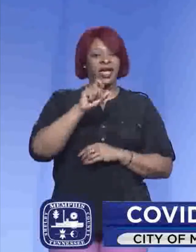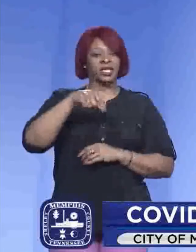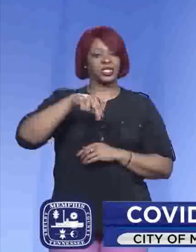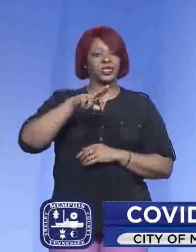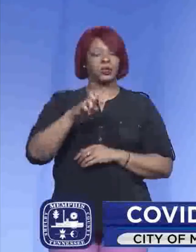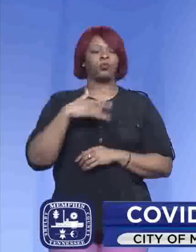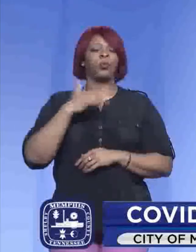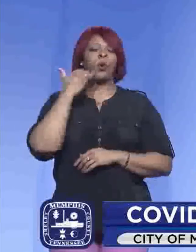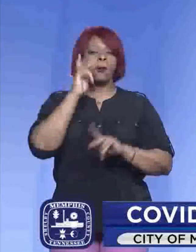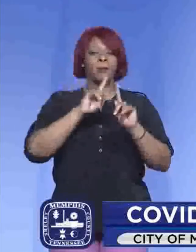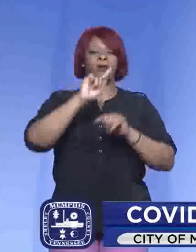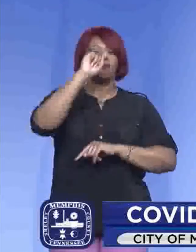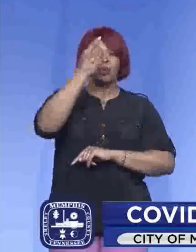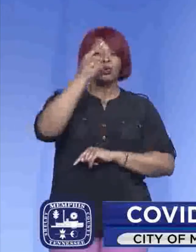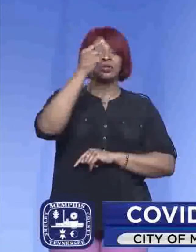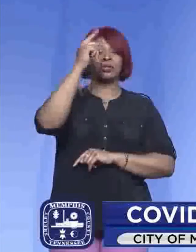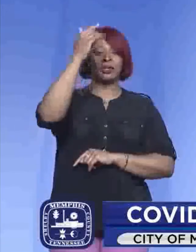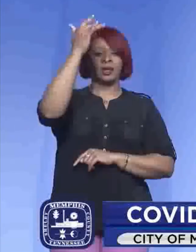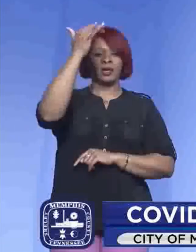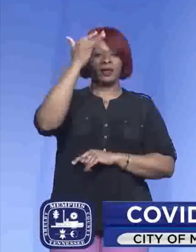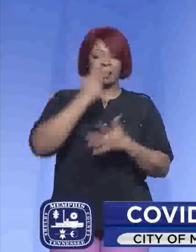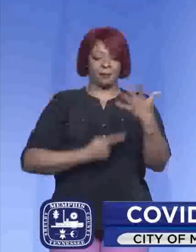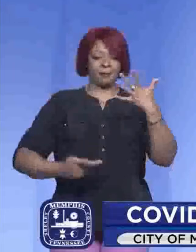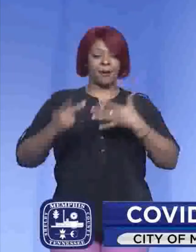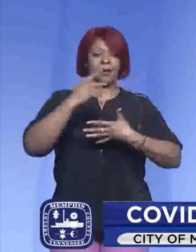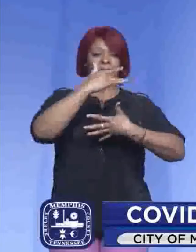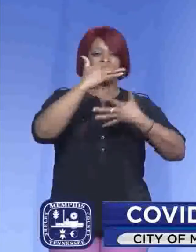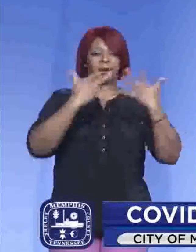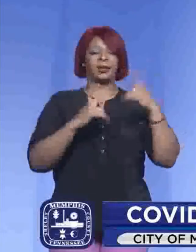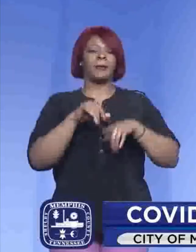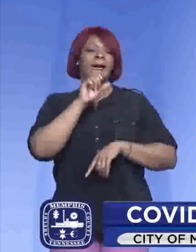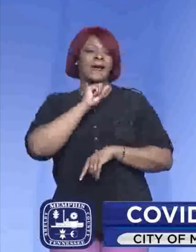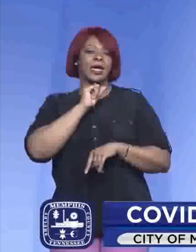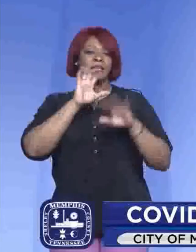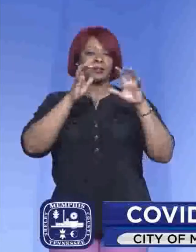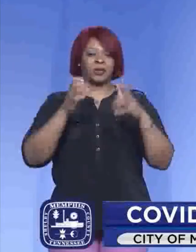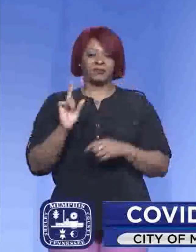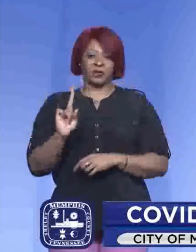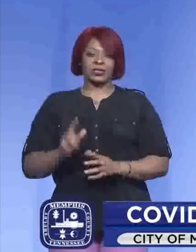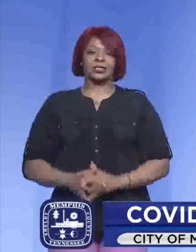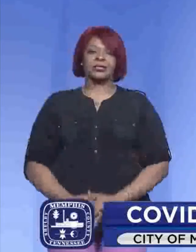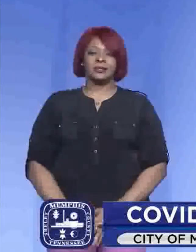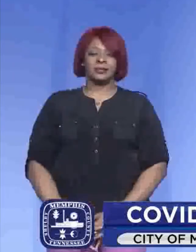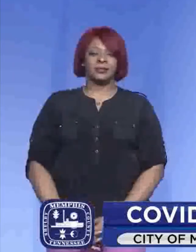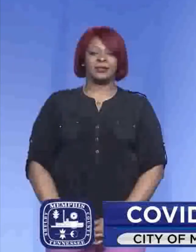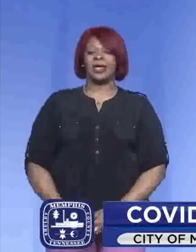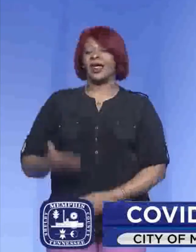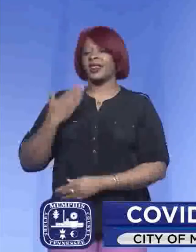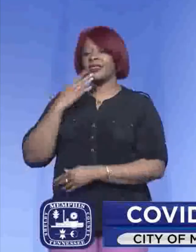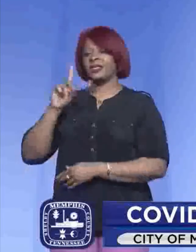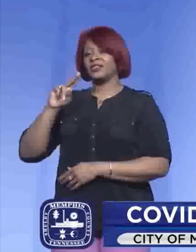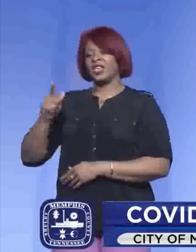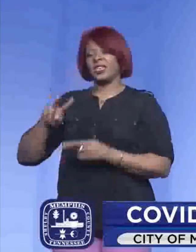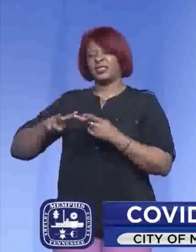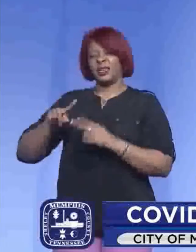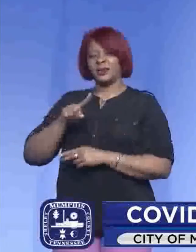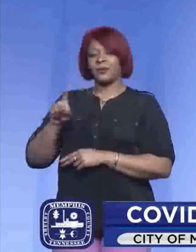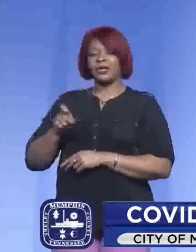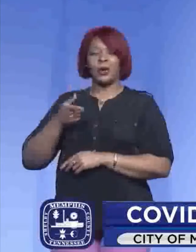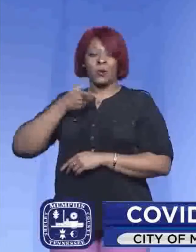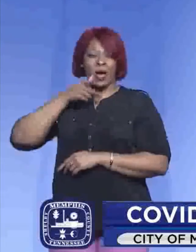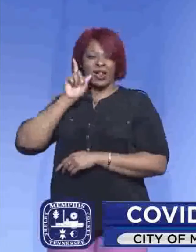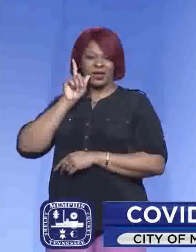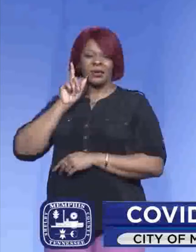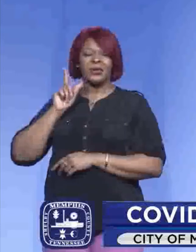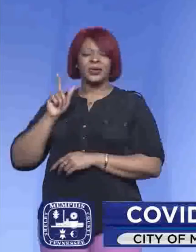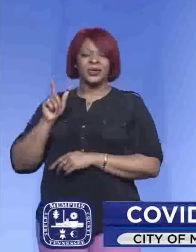people in order of priority based on the age range that's there. Thanks, Doug. And as my follow-up, a little while